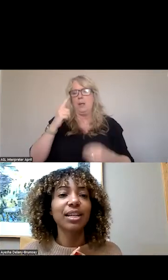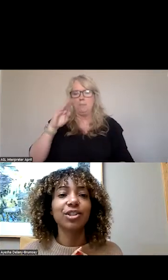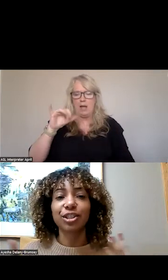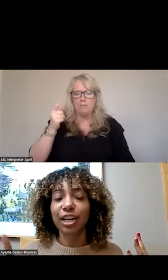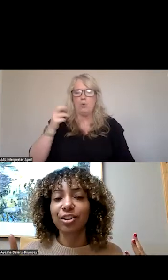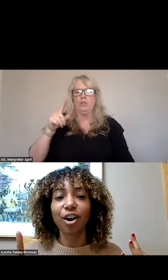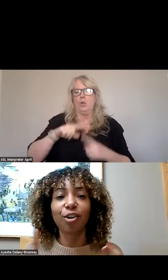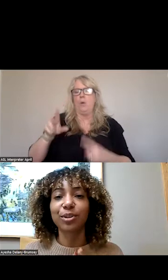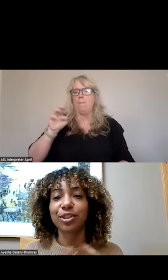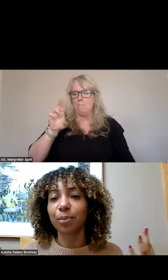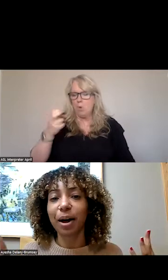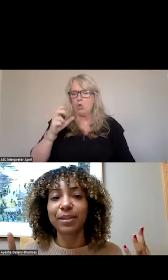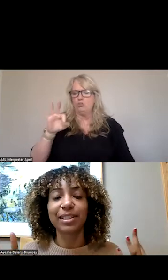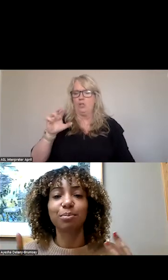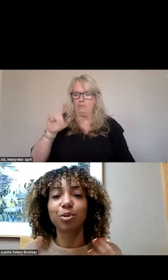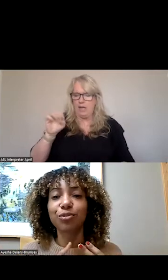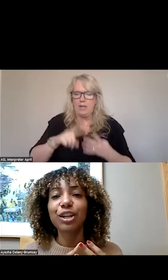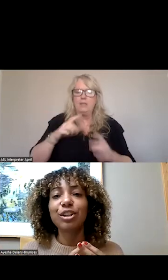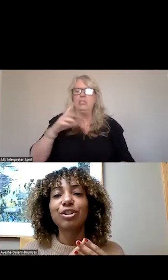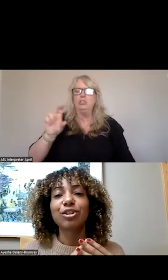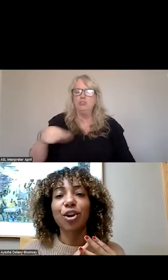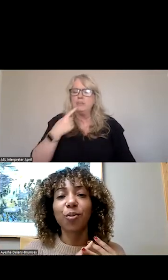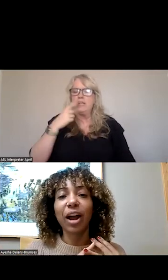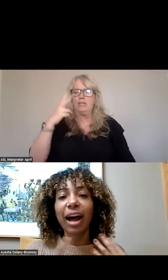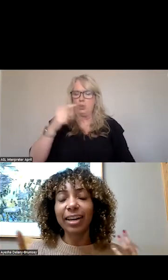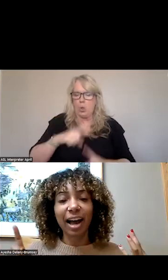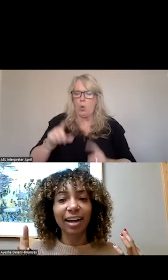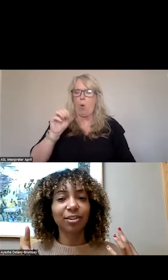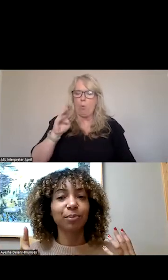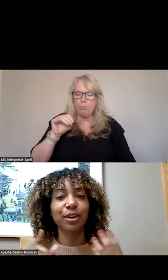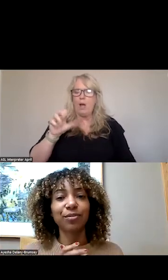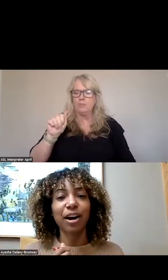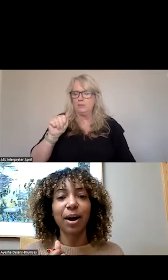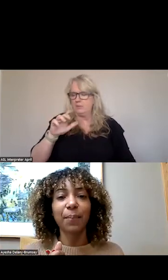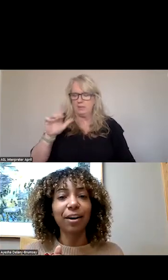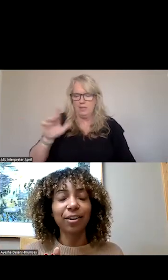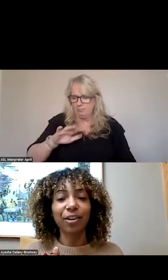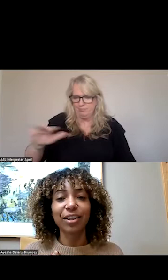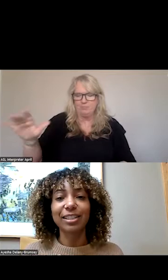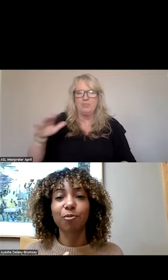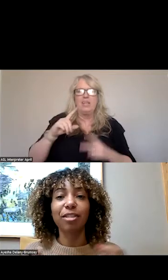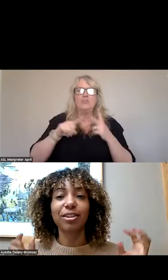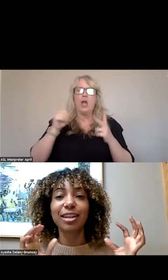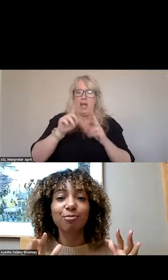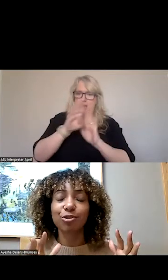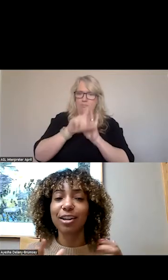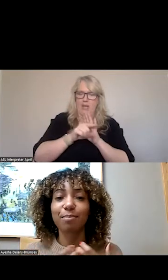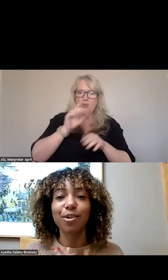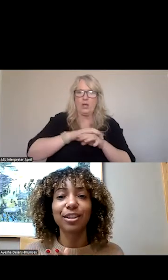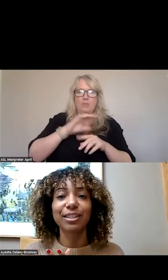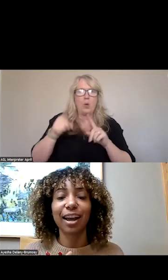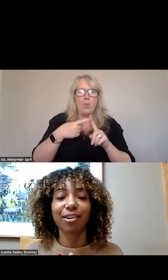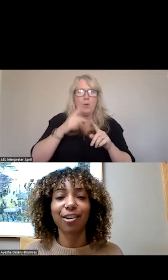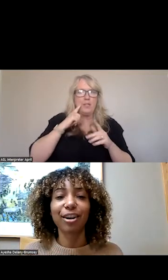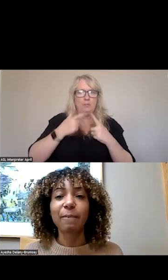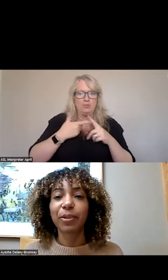Dimes, Just Say No, Michelle Obama's Let's Move. So what I got a little bit of background on this, and when the team was trying to